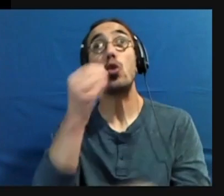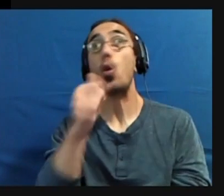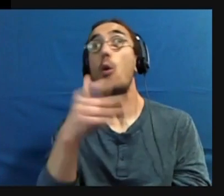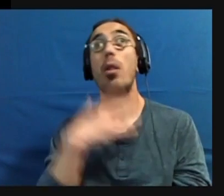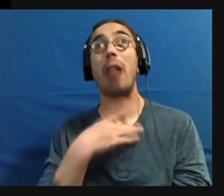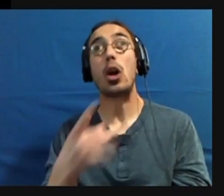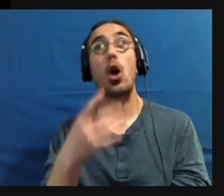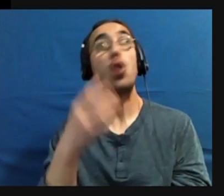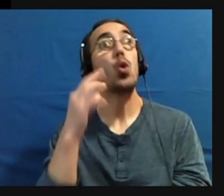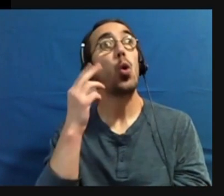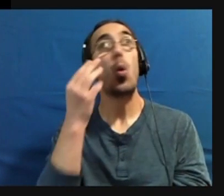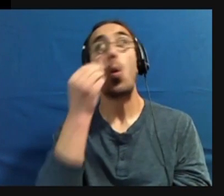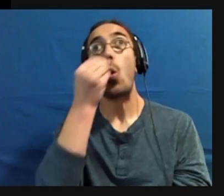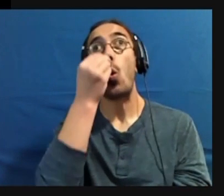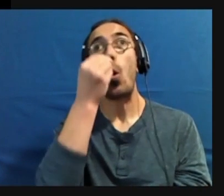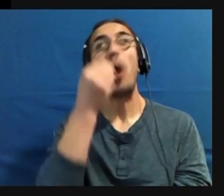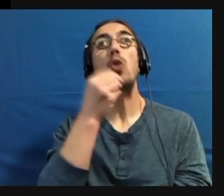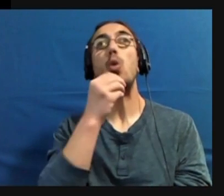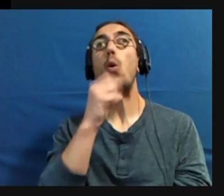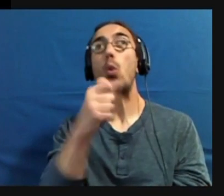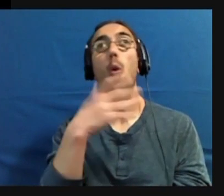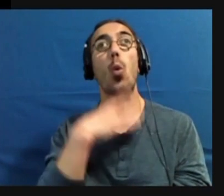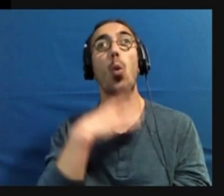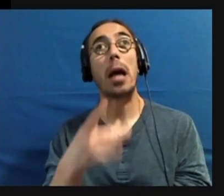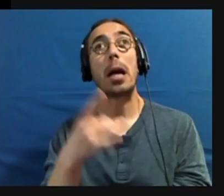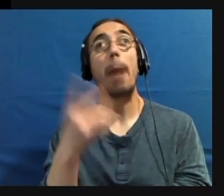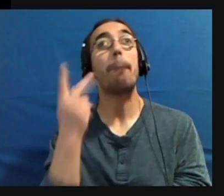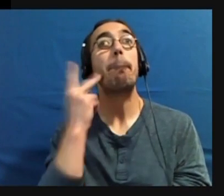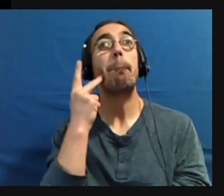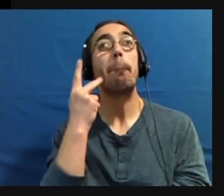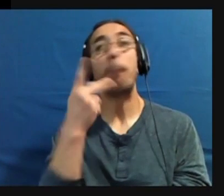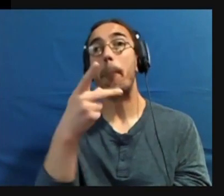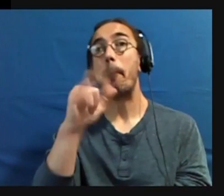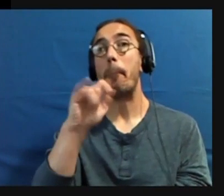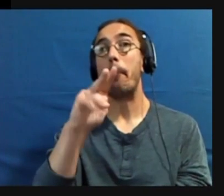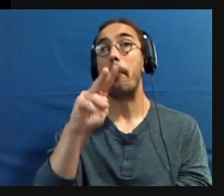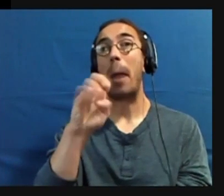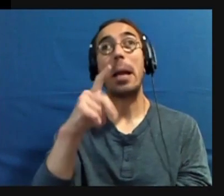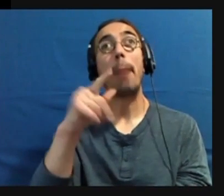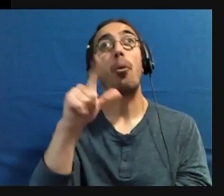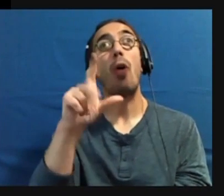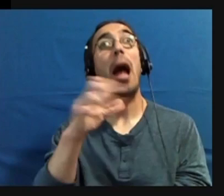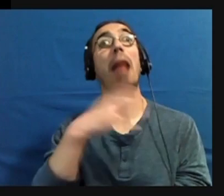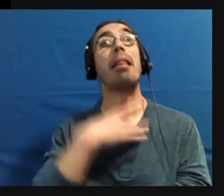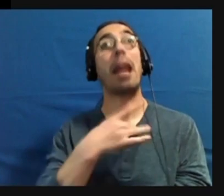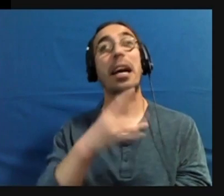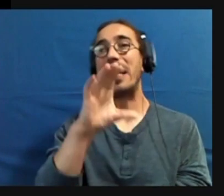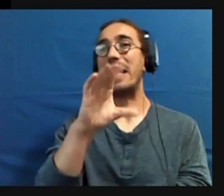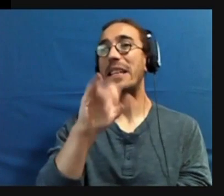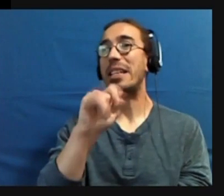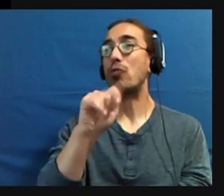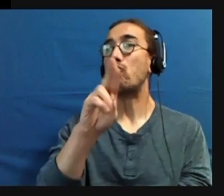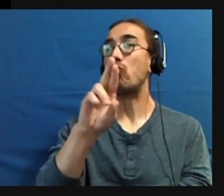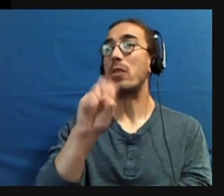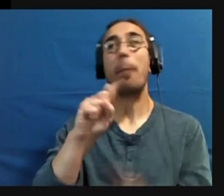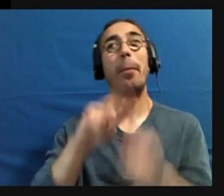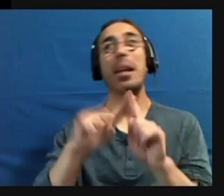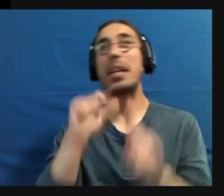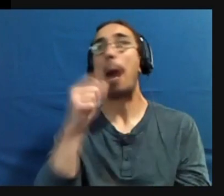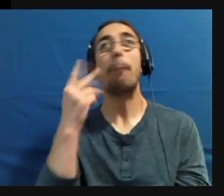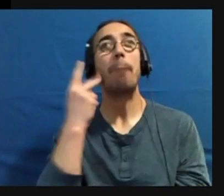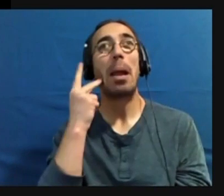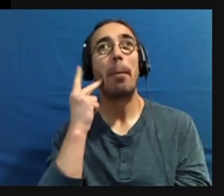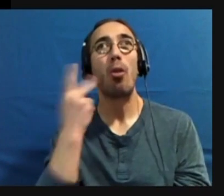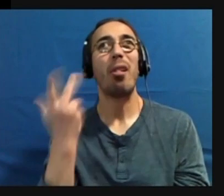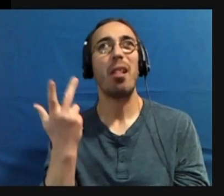stand pineapples. No, I love citrus fruits. Like I love a lot of citrus fruits, just not pineapple. I'm not going to expose myself to pineapple